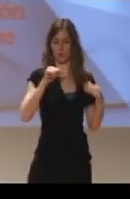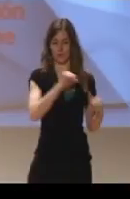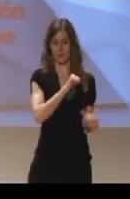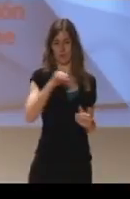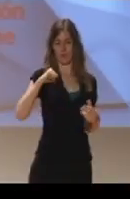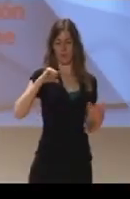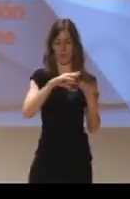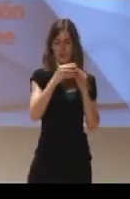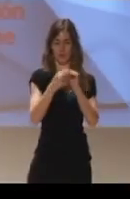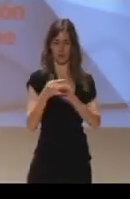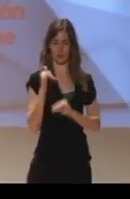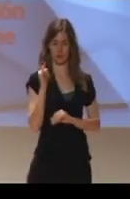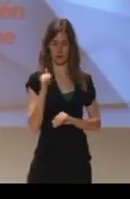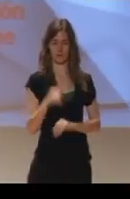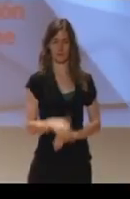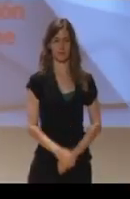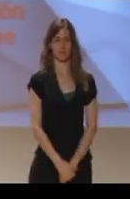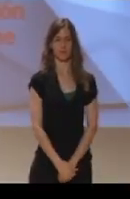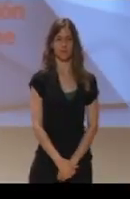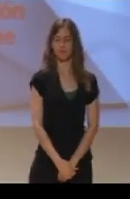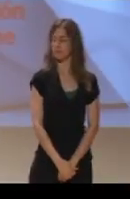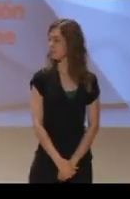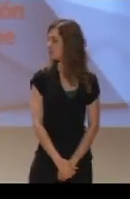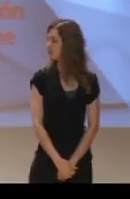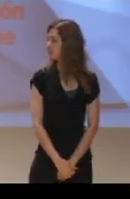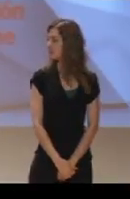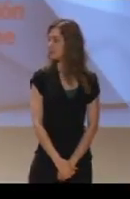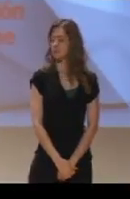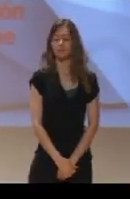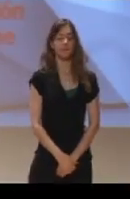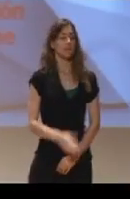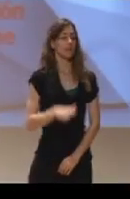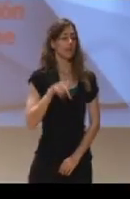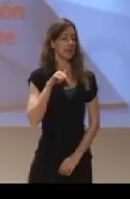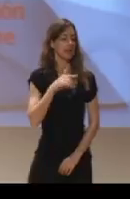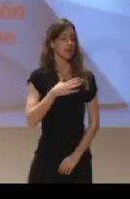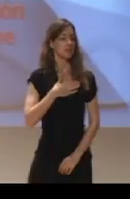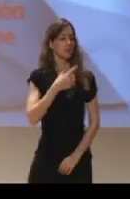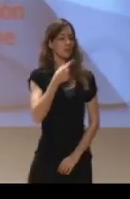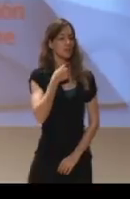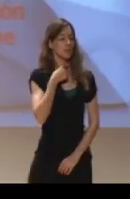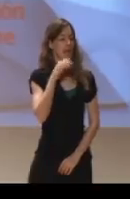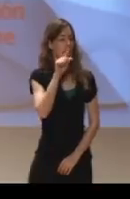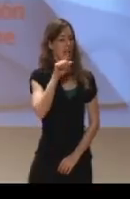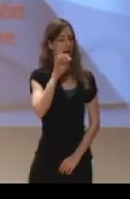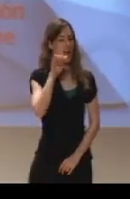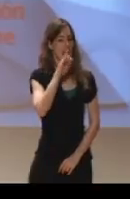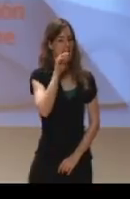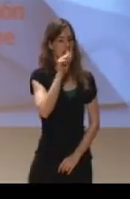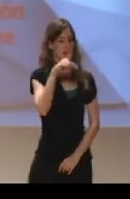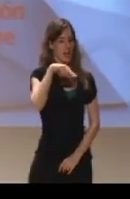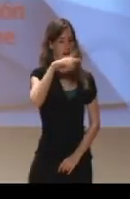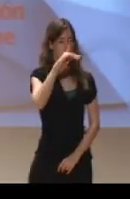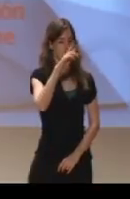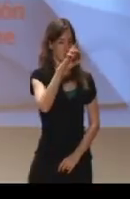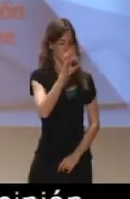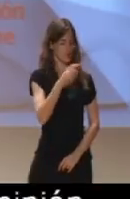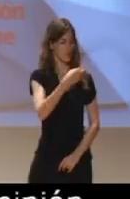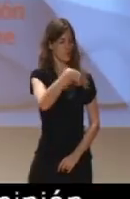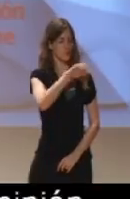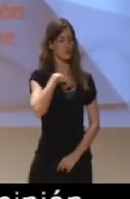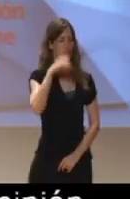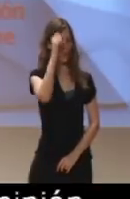a kind of design which is adapted to each person. And here, Alejandro, I'd like to